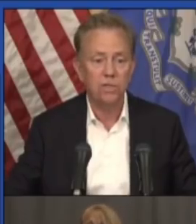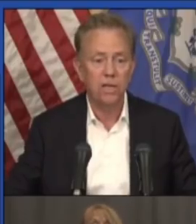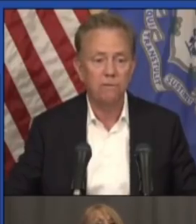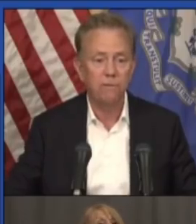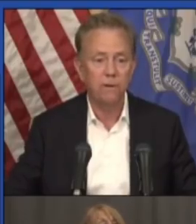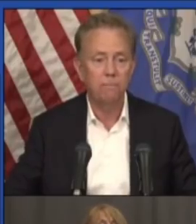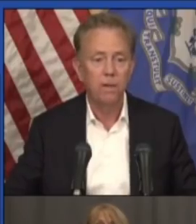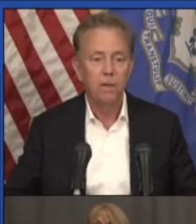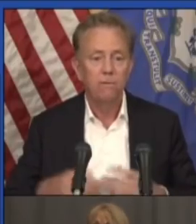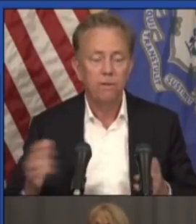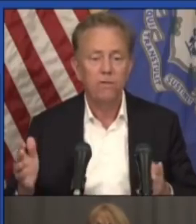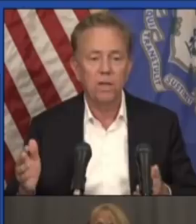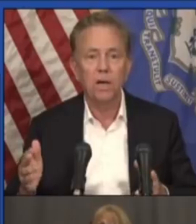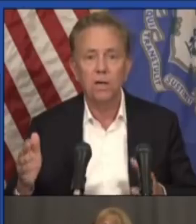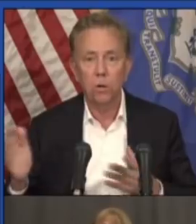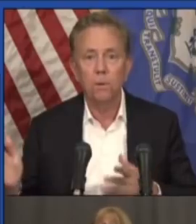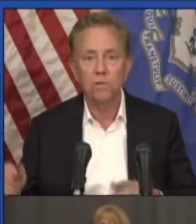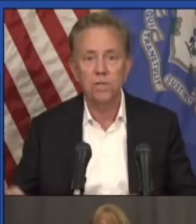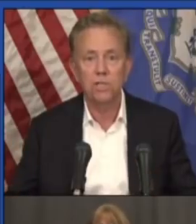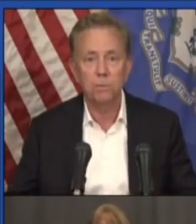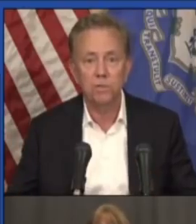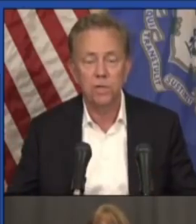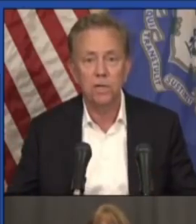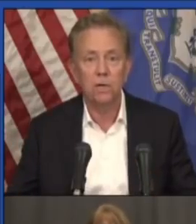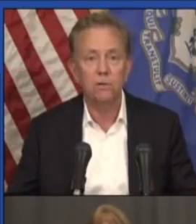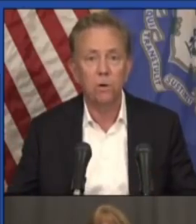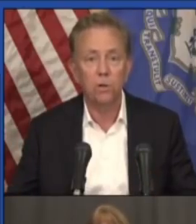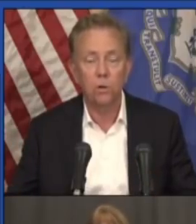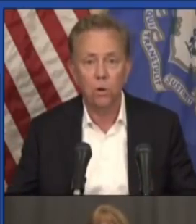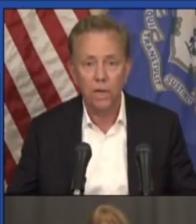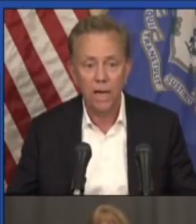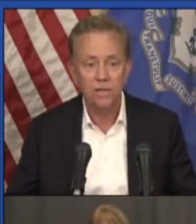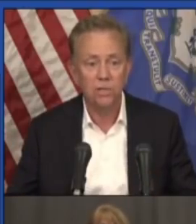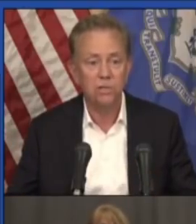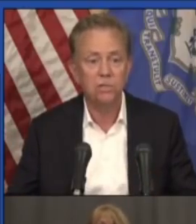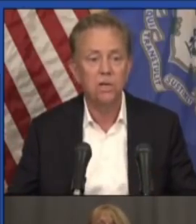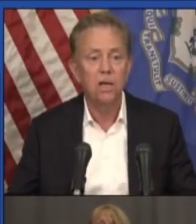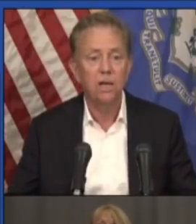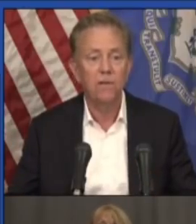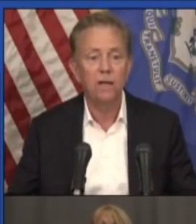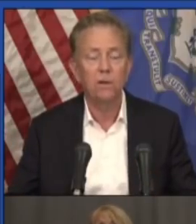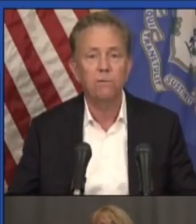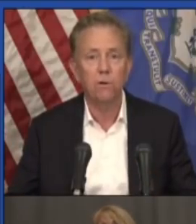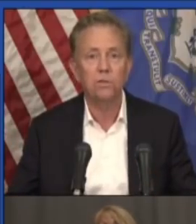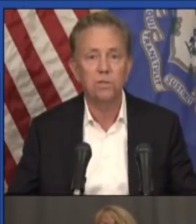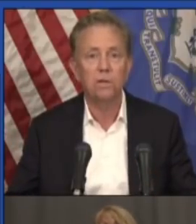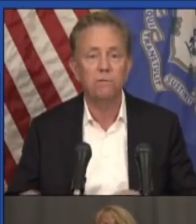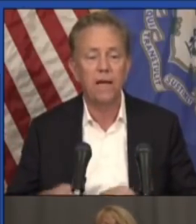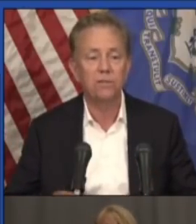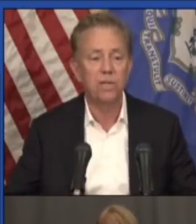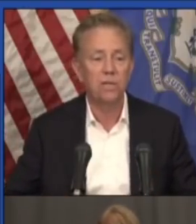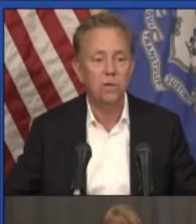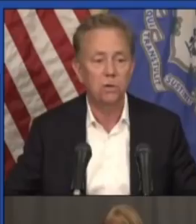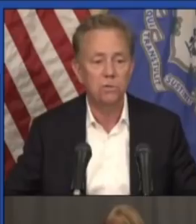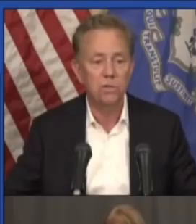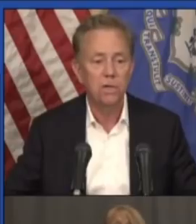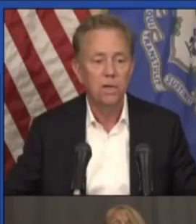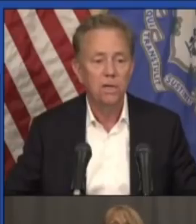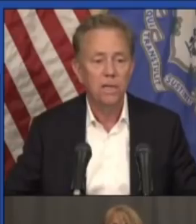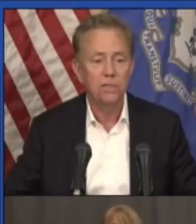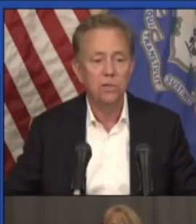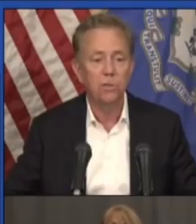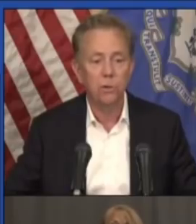You can see if 59, almost 60% of all the Caucasians have had their first vaccine